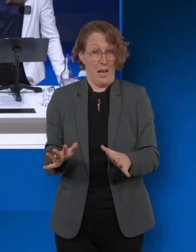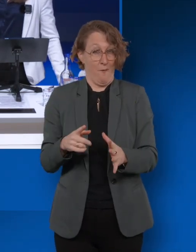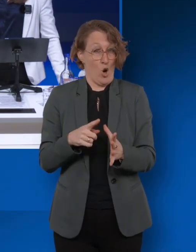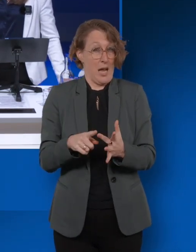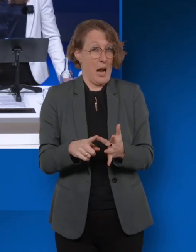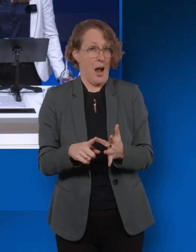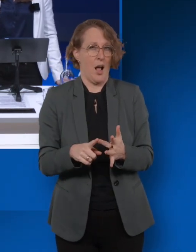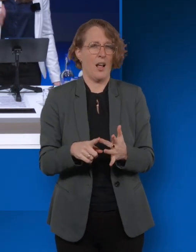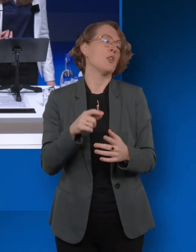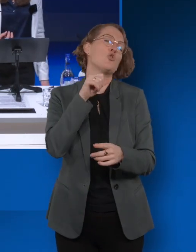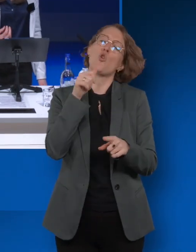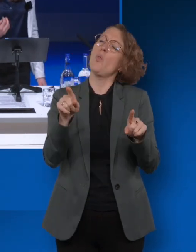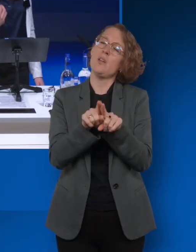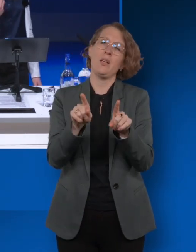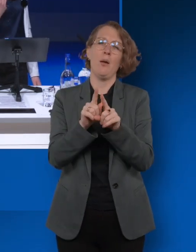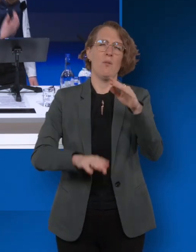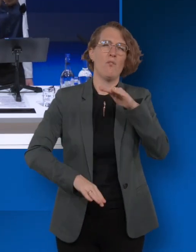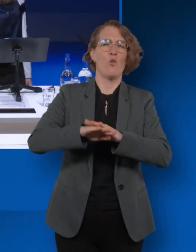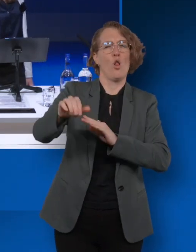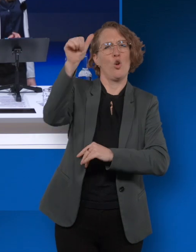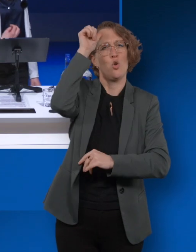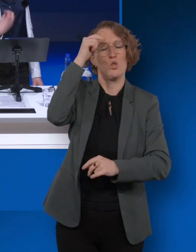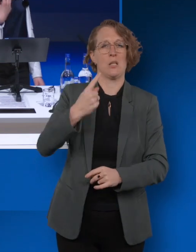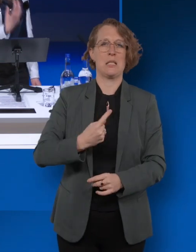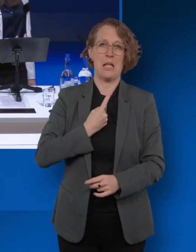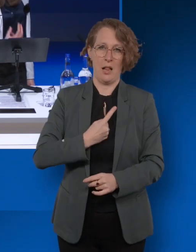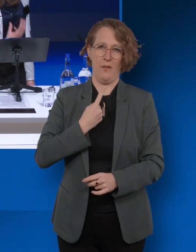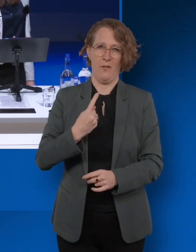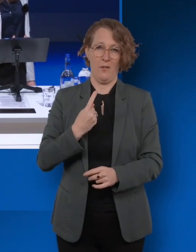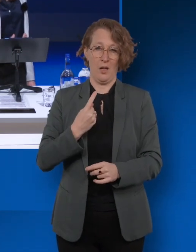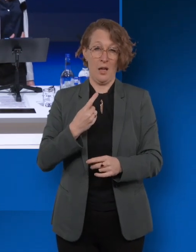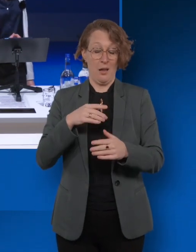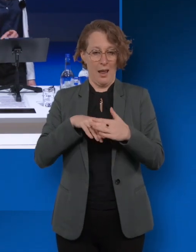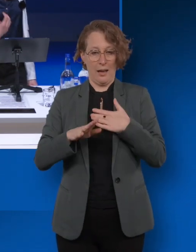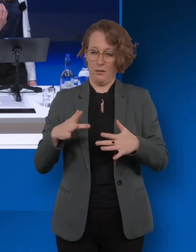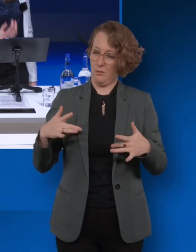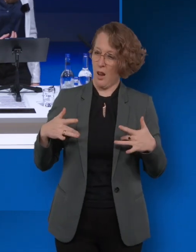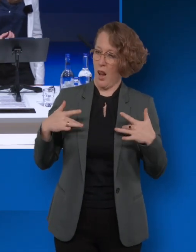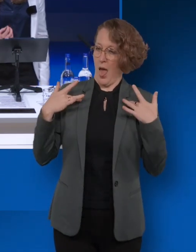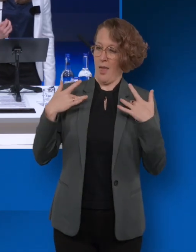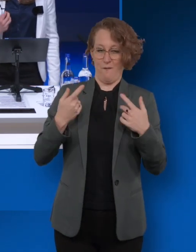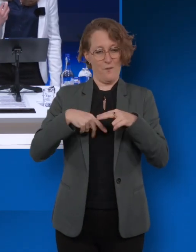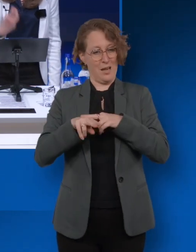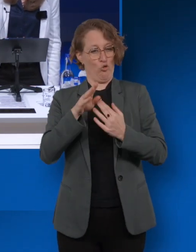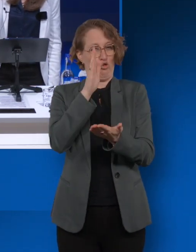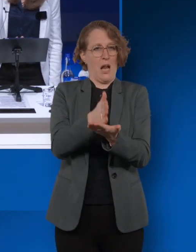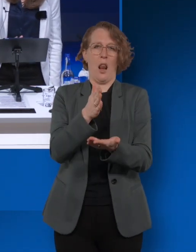same thing as having a conscious self, an inner life, an inner reality.